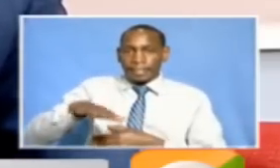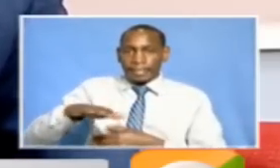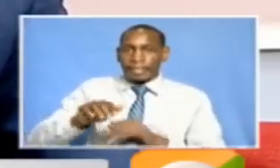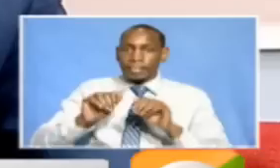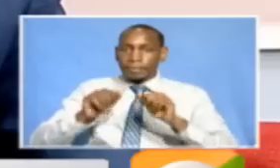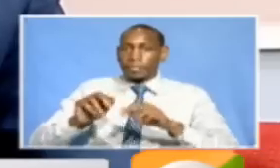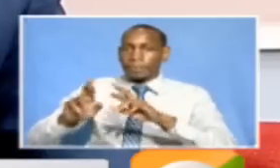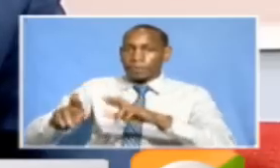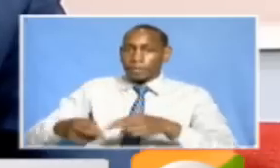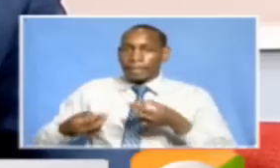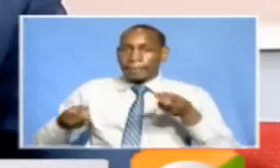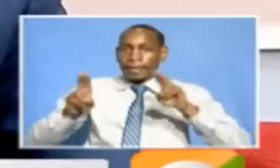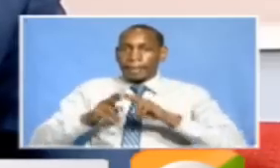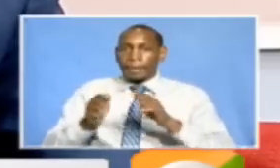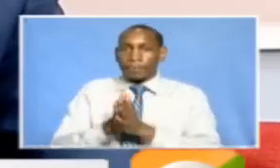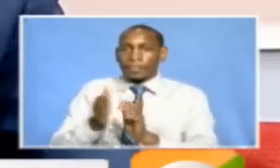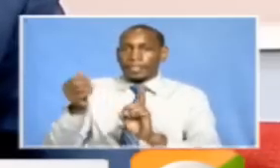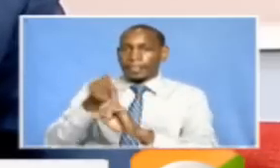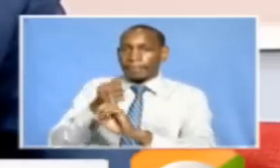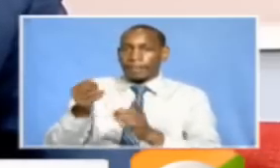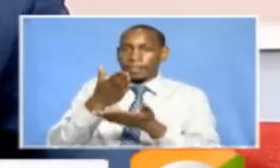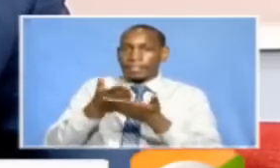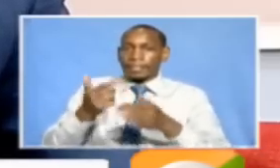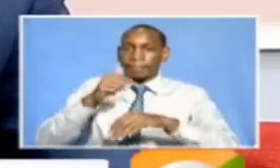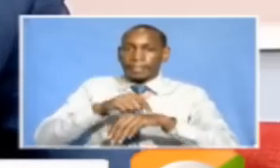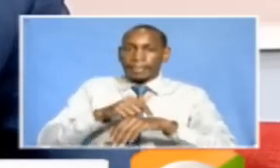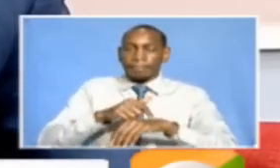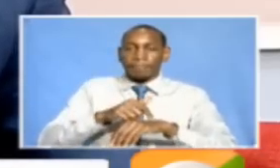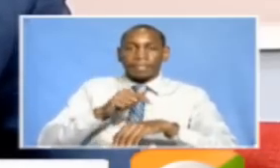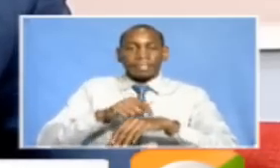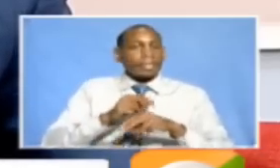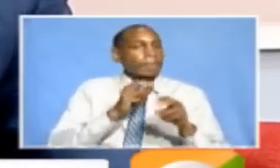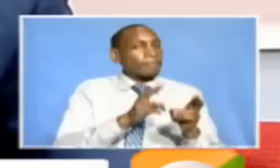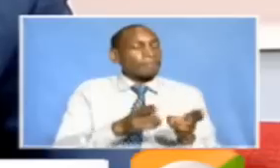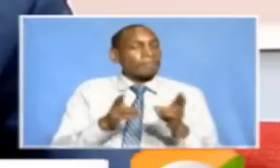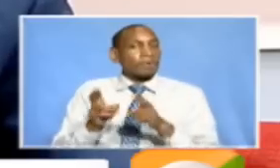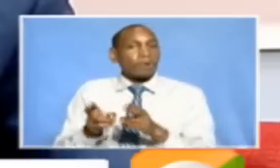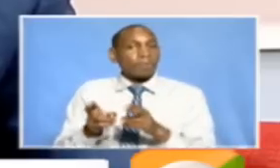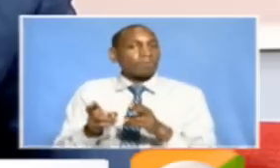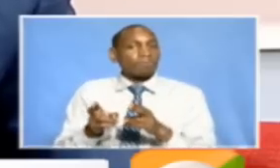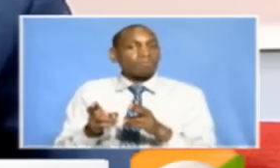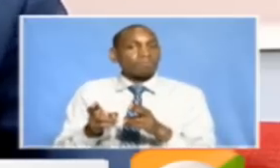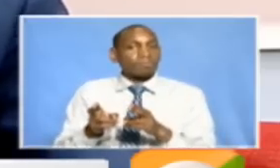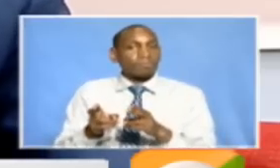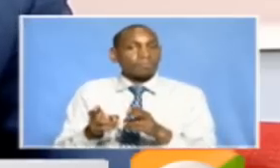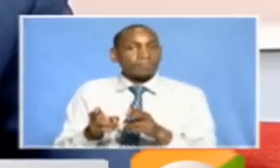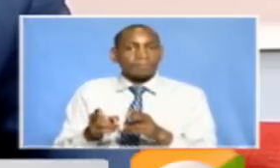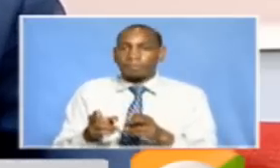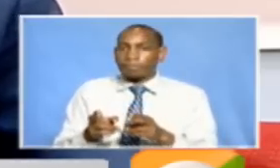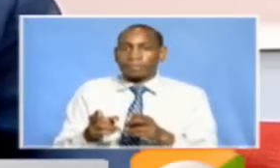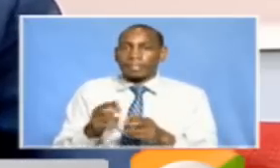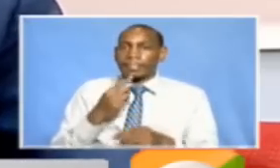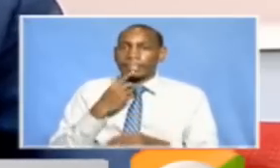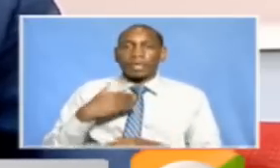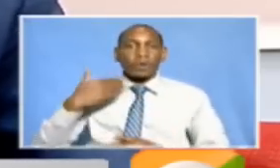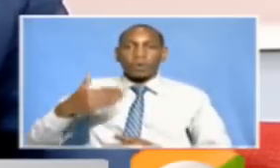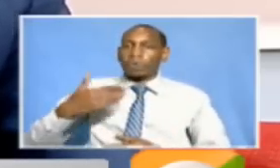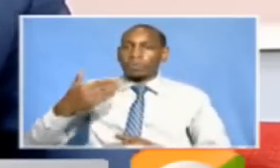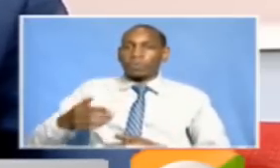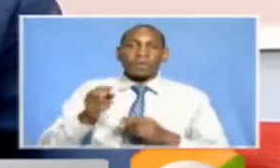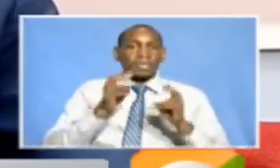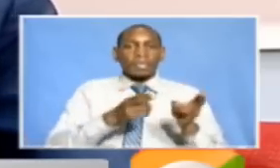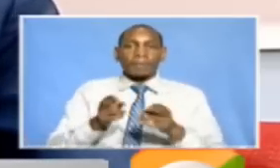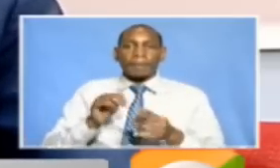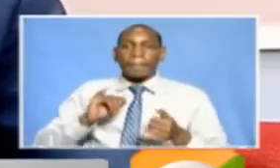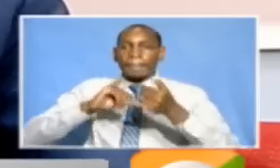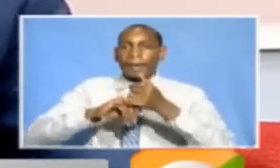or violence, because sometimes when a norm something that you say, this is the way we've always done it, we've married